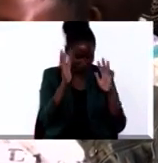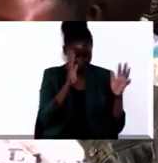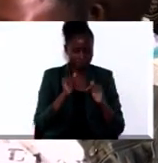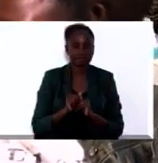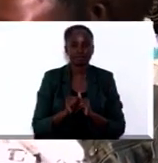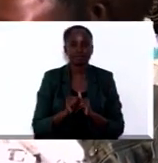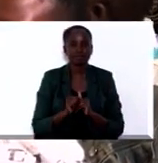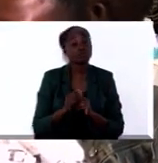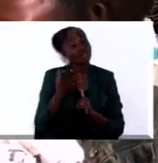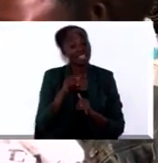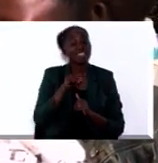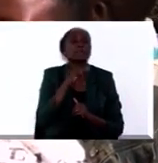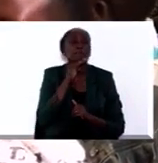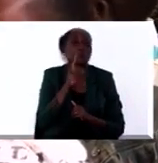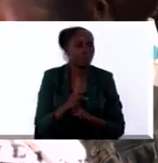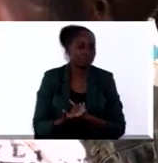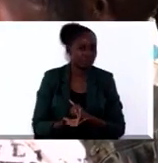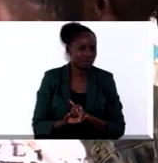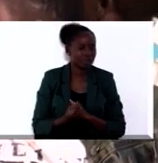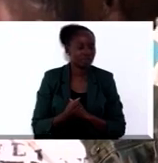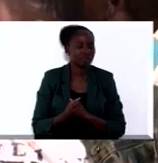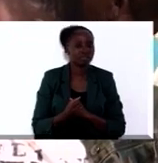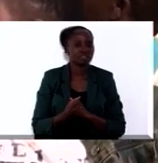So which means